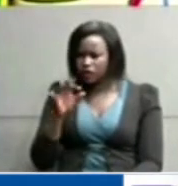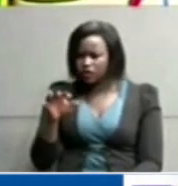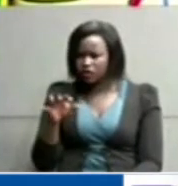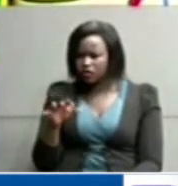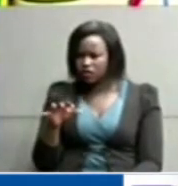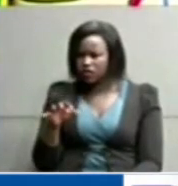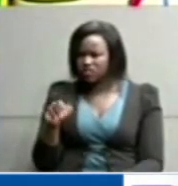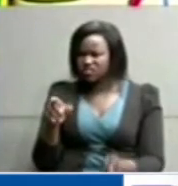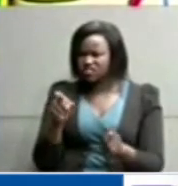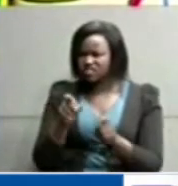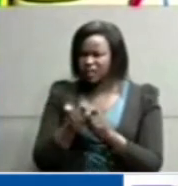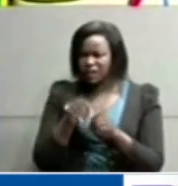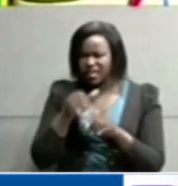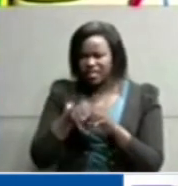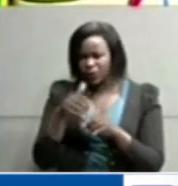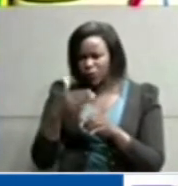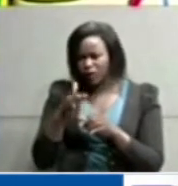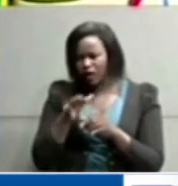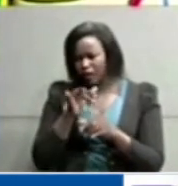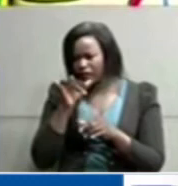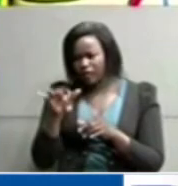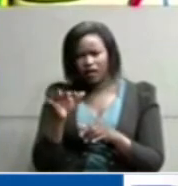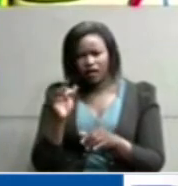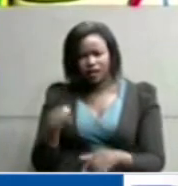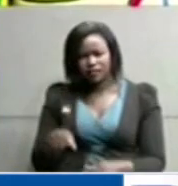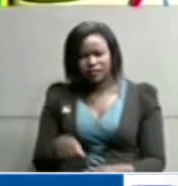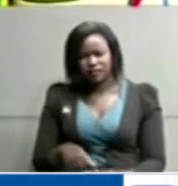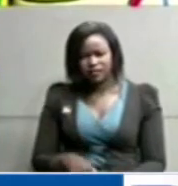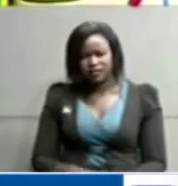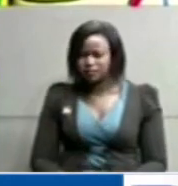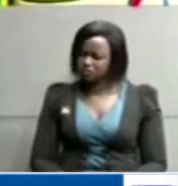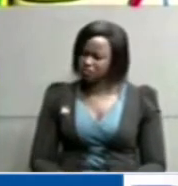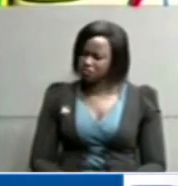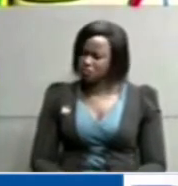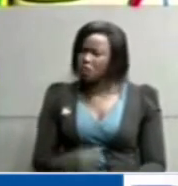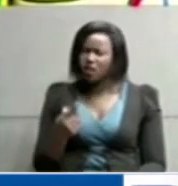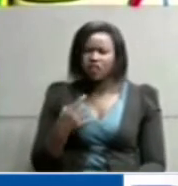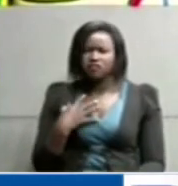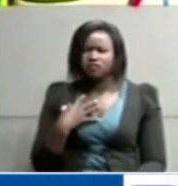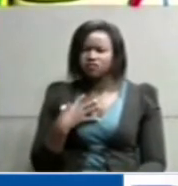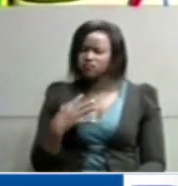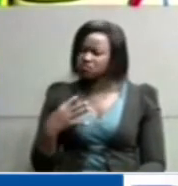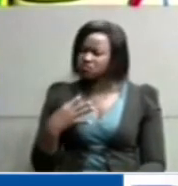Droplets? What is the mode? Just breathing.